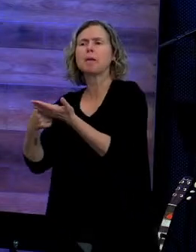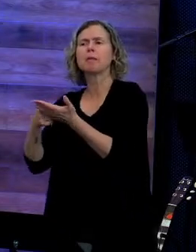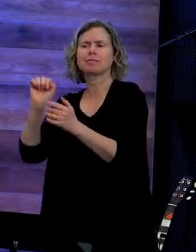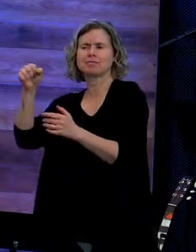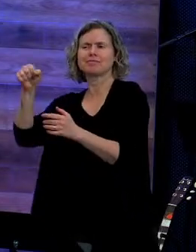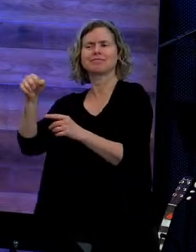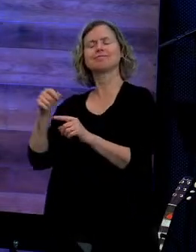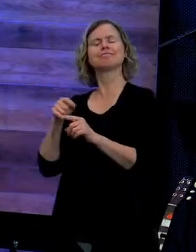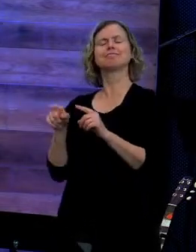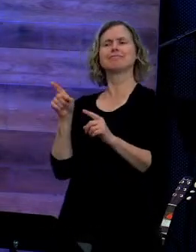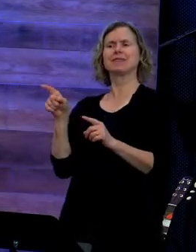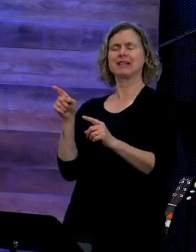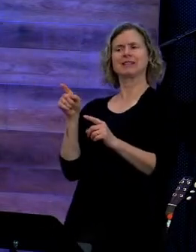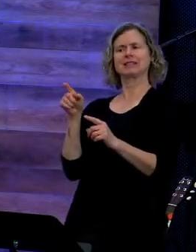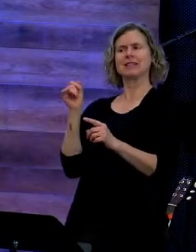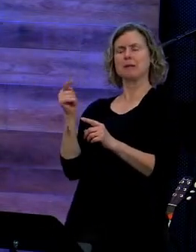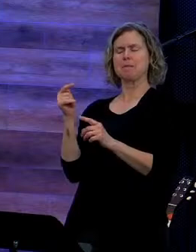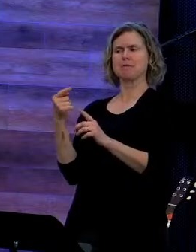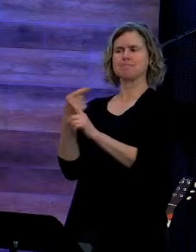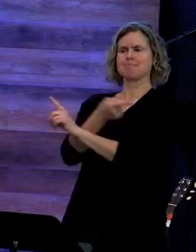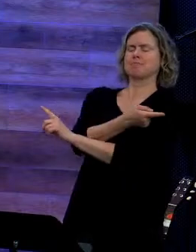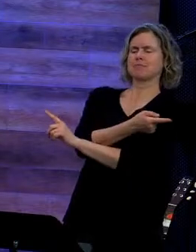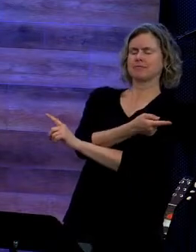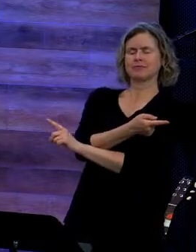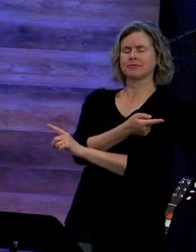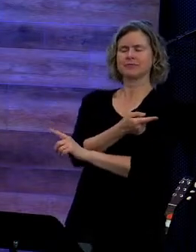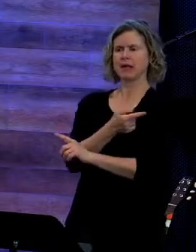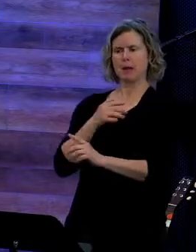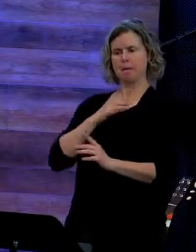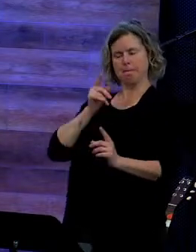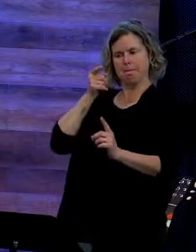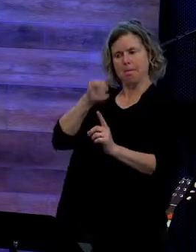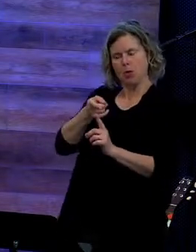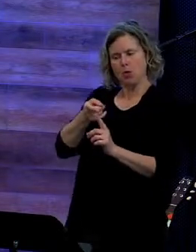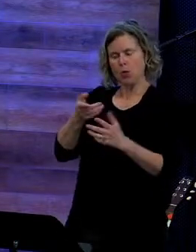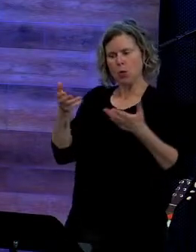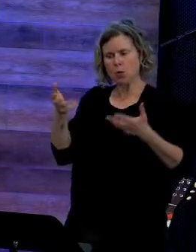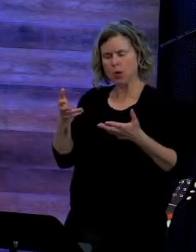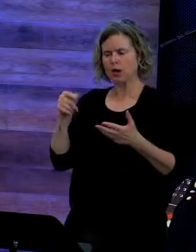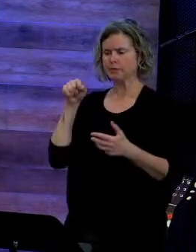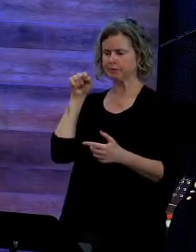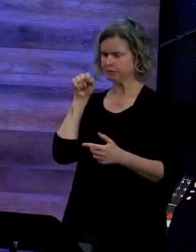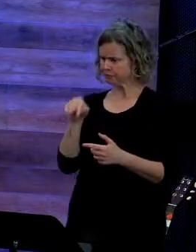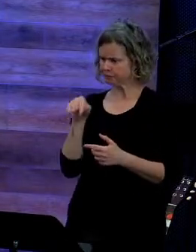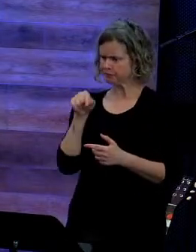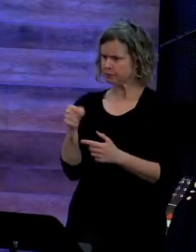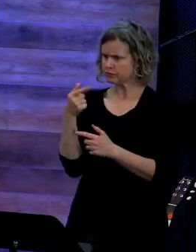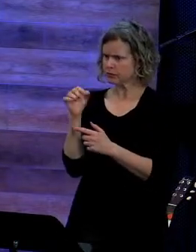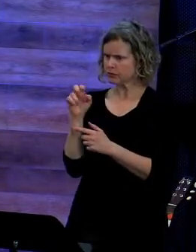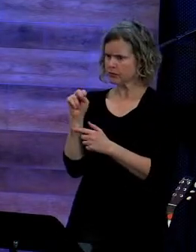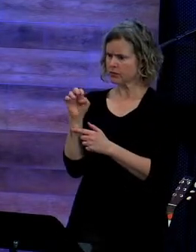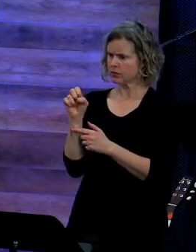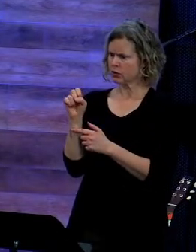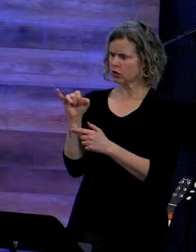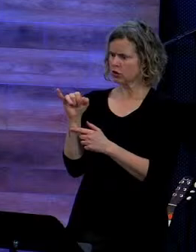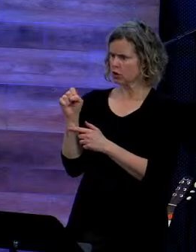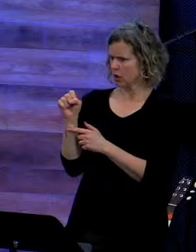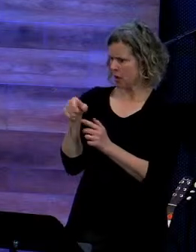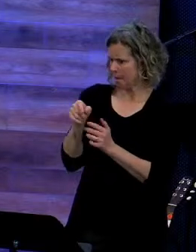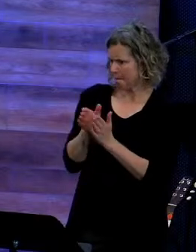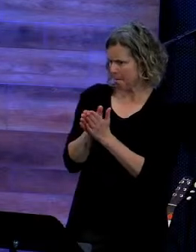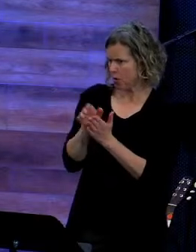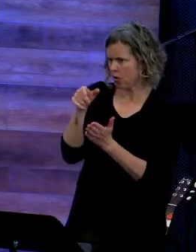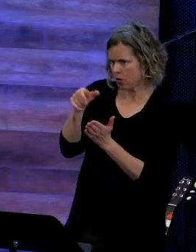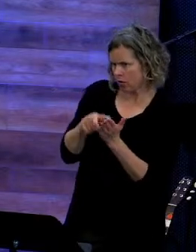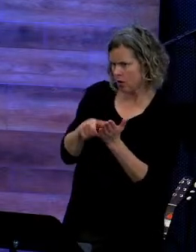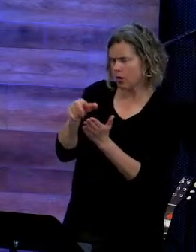do. Namely, these chapters go out of their way to teach us about the concept of rest. In